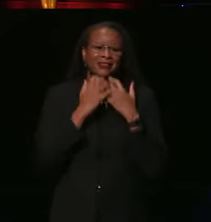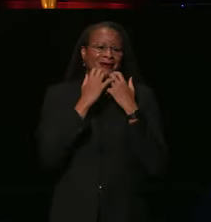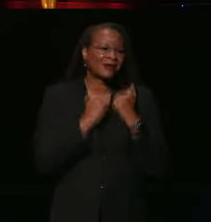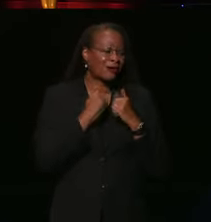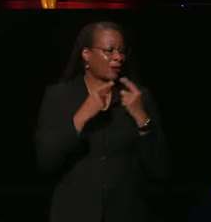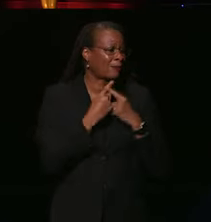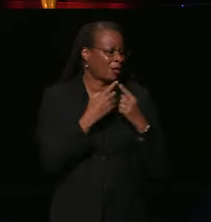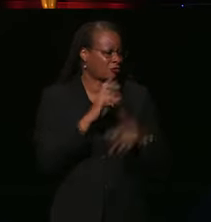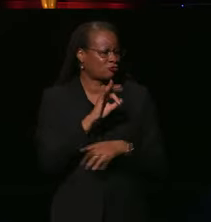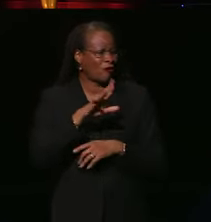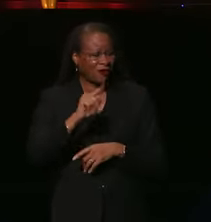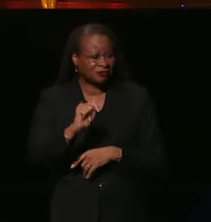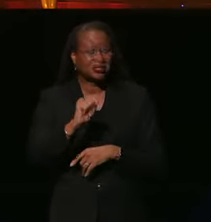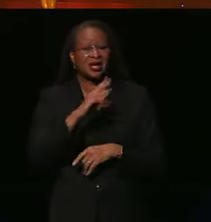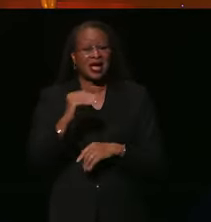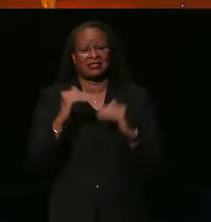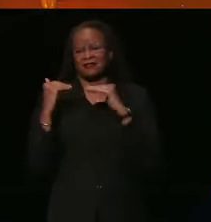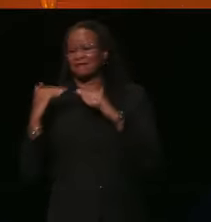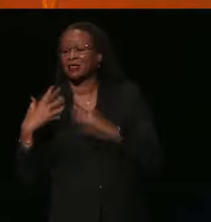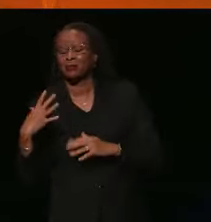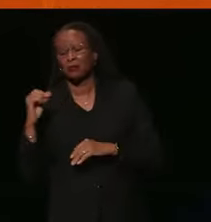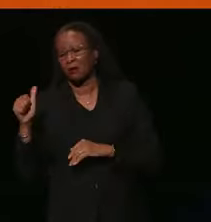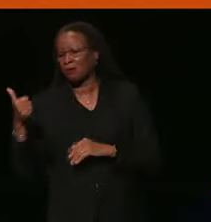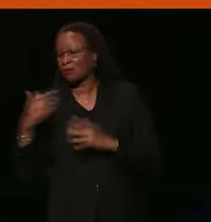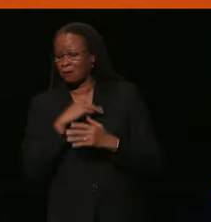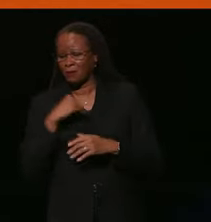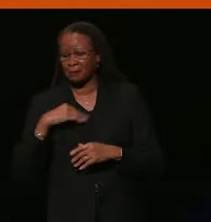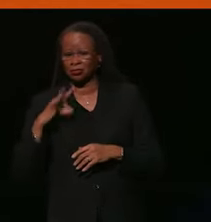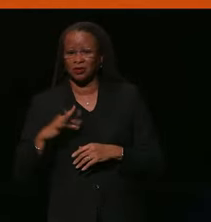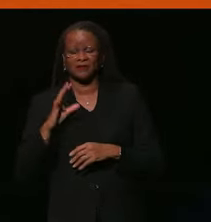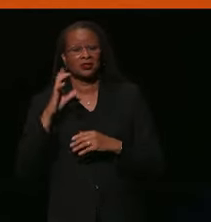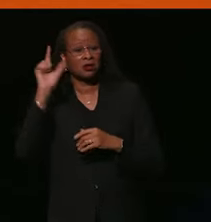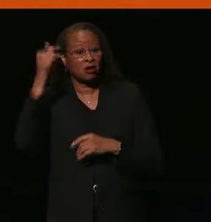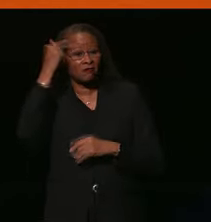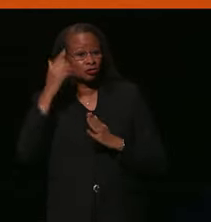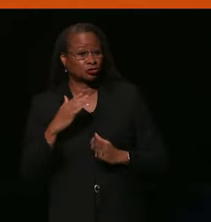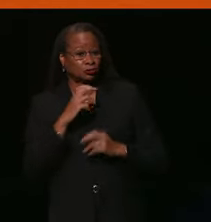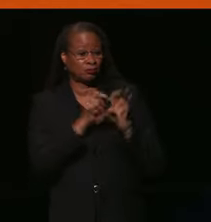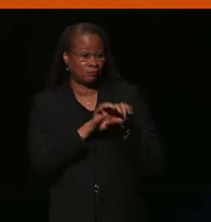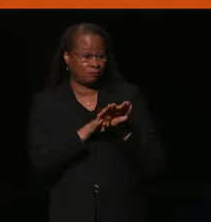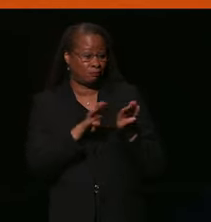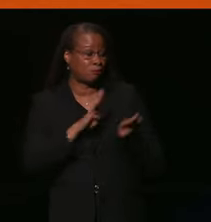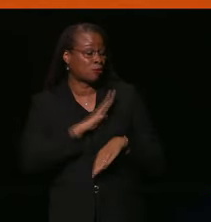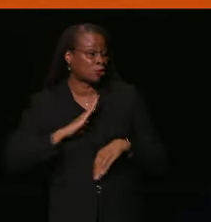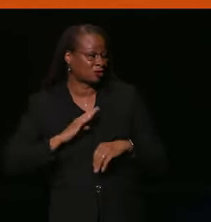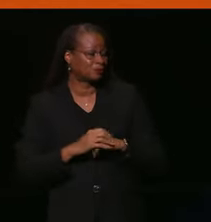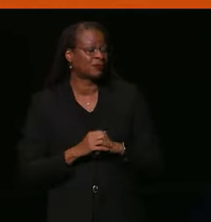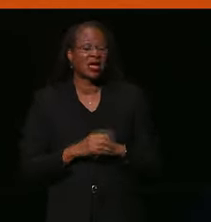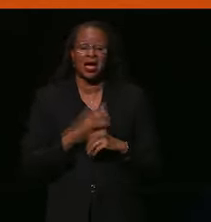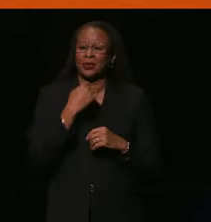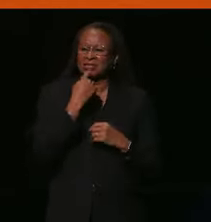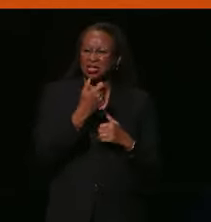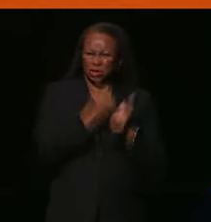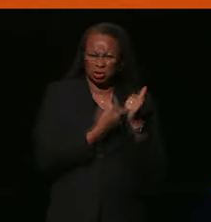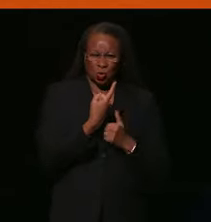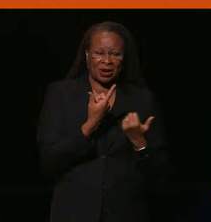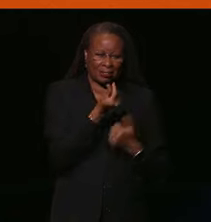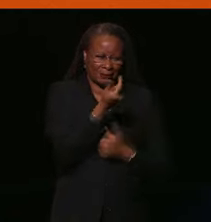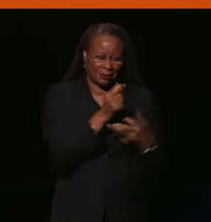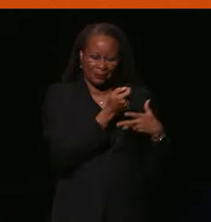about their craft and their fellow members. I just wanna briefly tell you a little bit about each one, because they're crazy